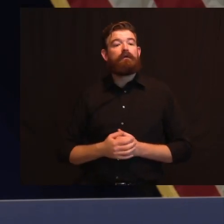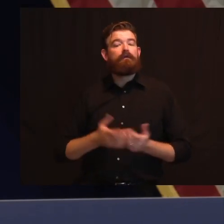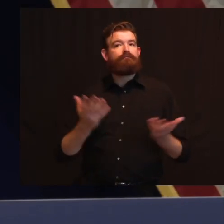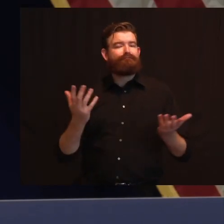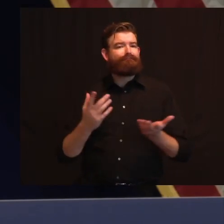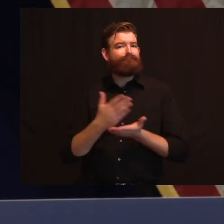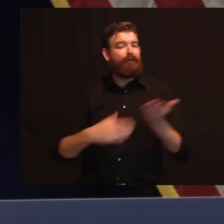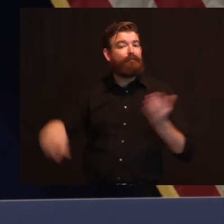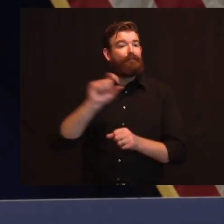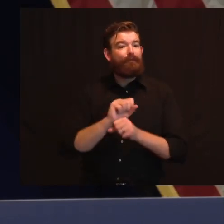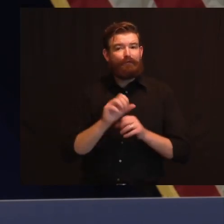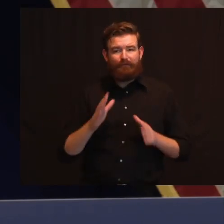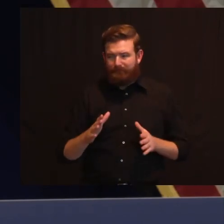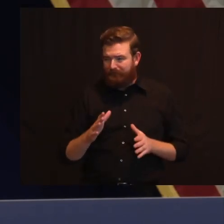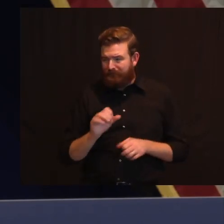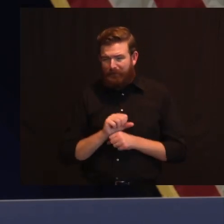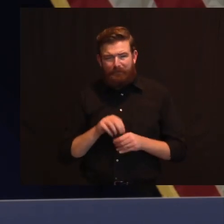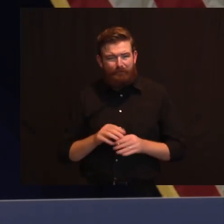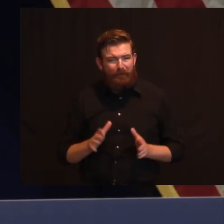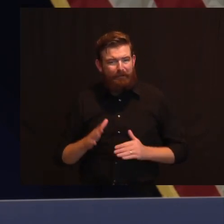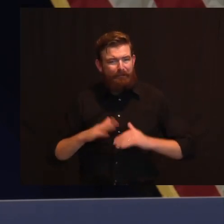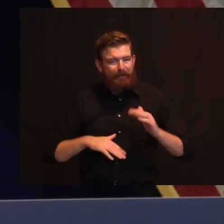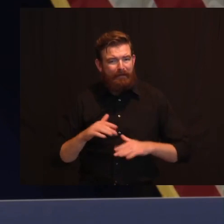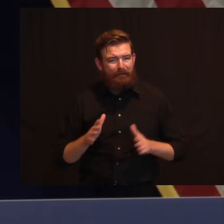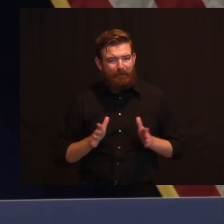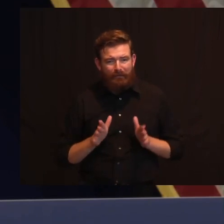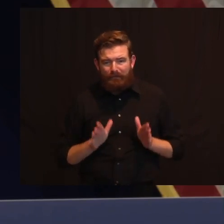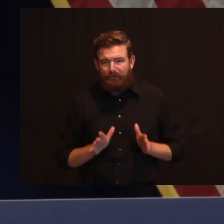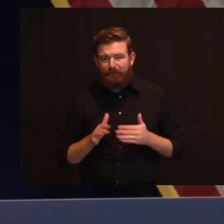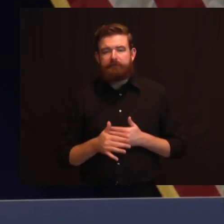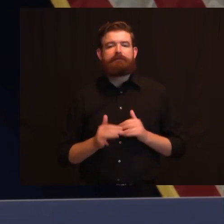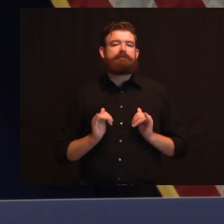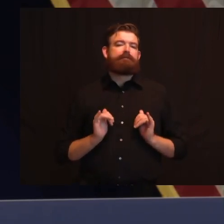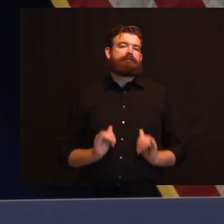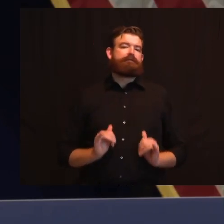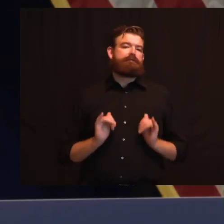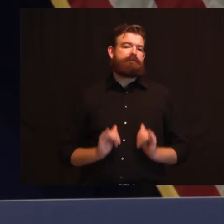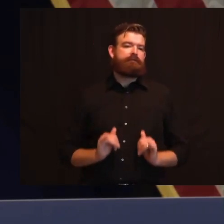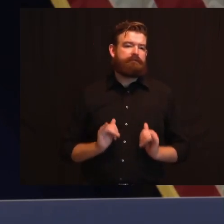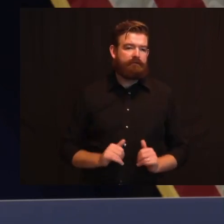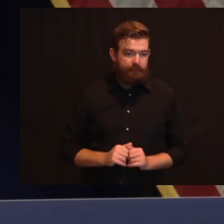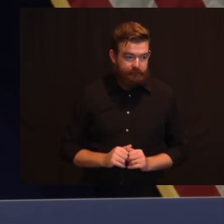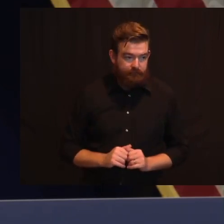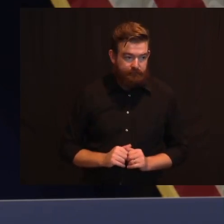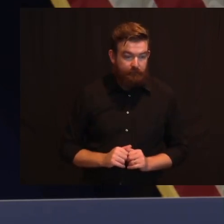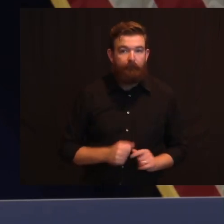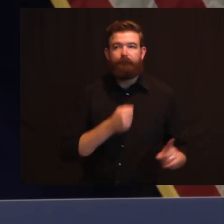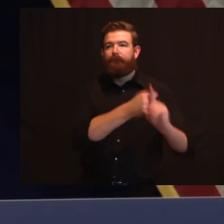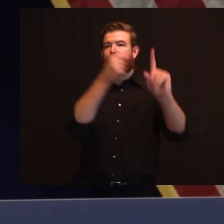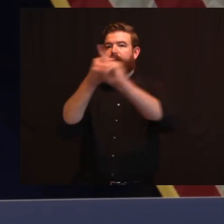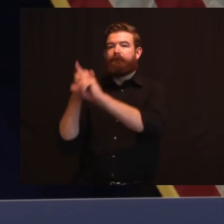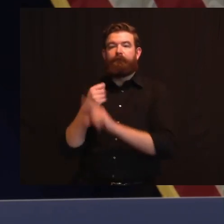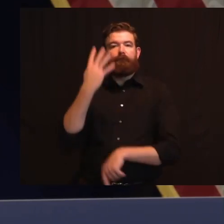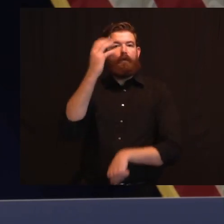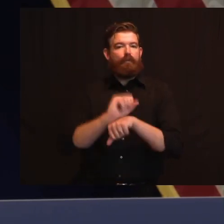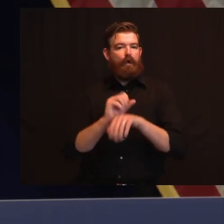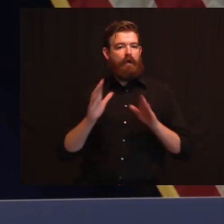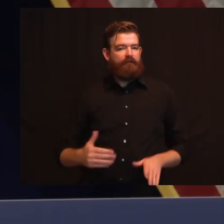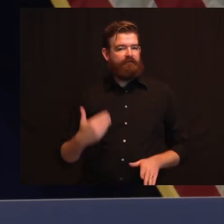we've had only 4 COVID positives in 2 months since reopening. 2 of those were in the same agency, people who knew each